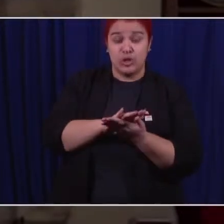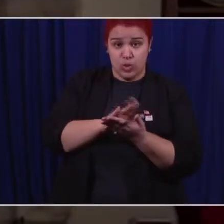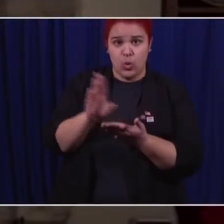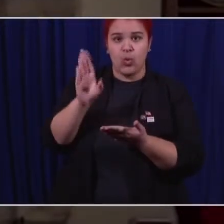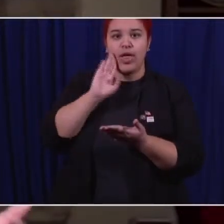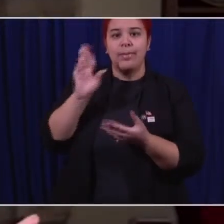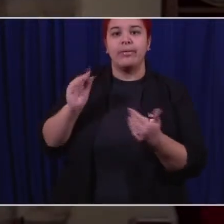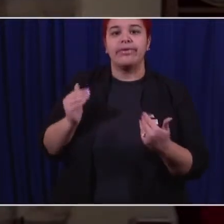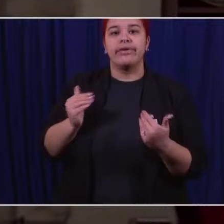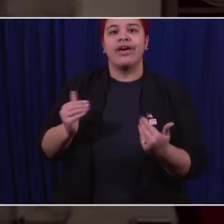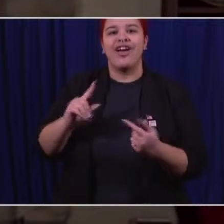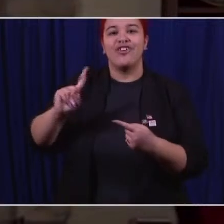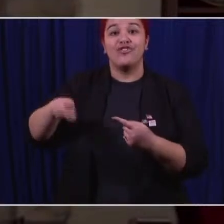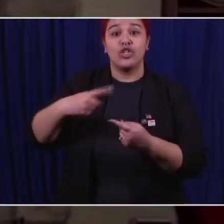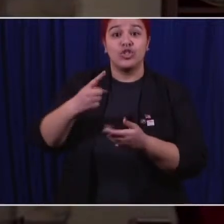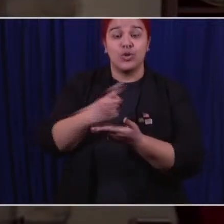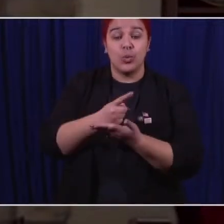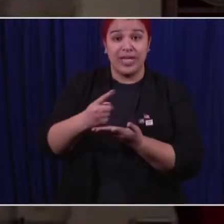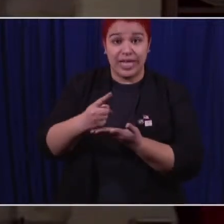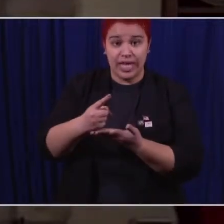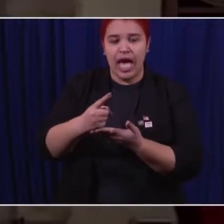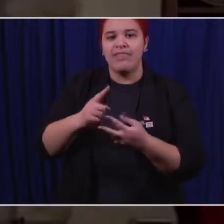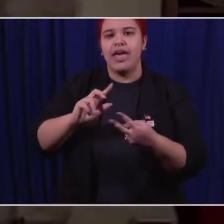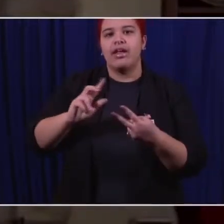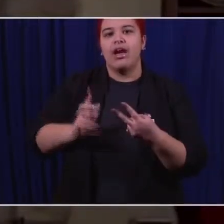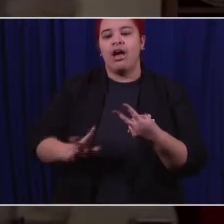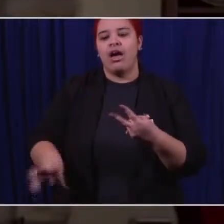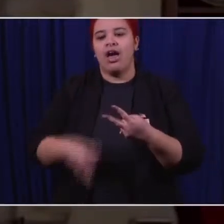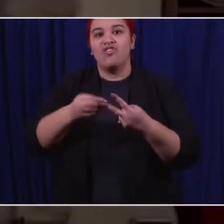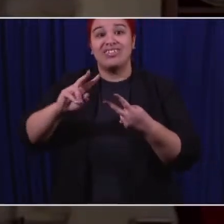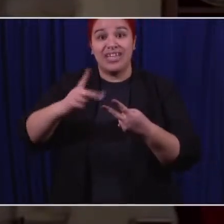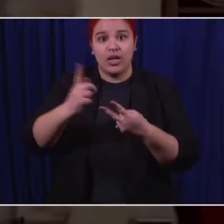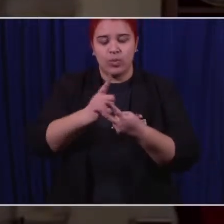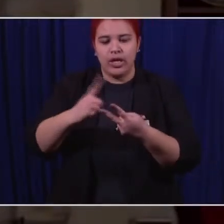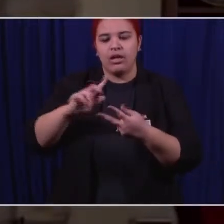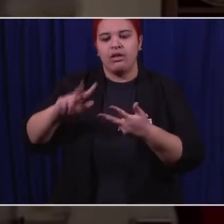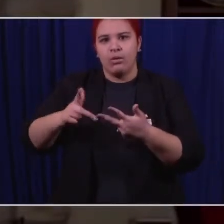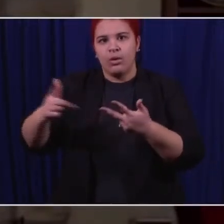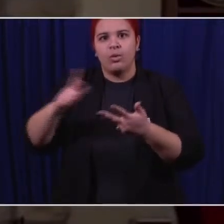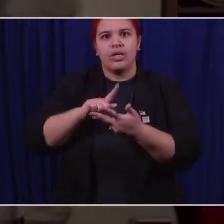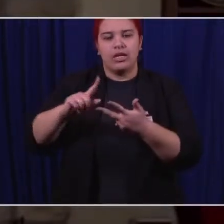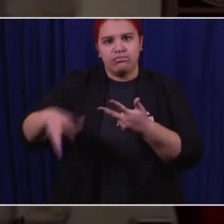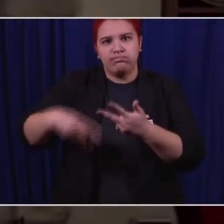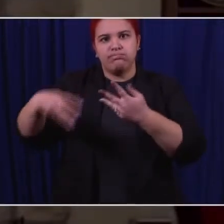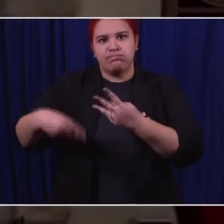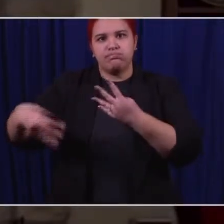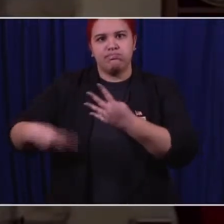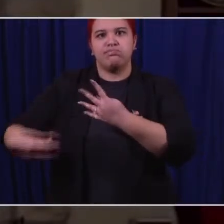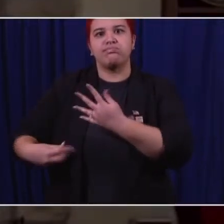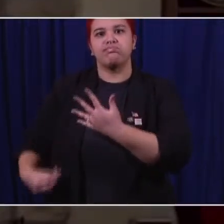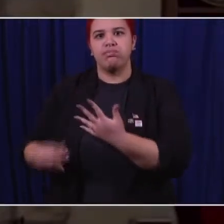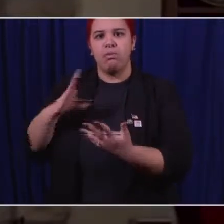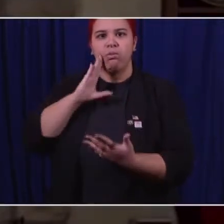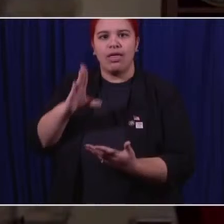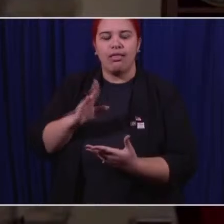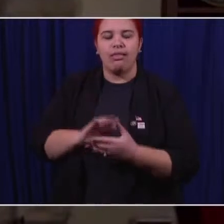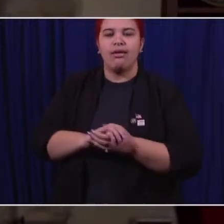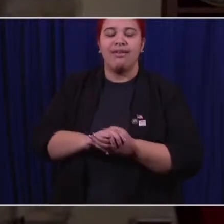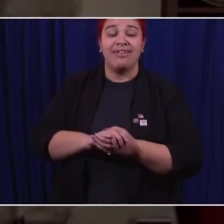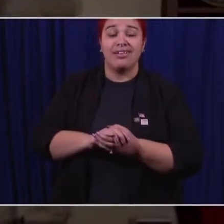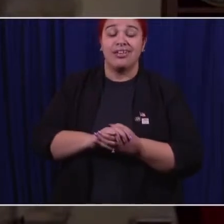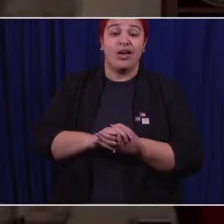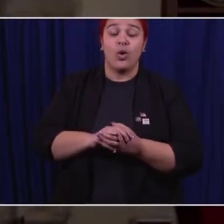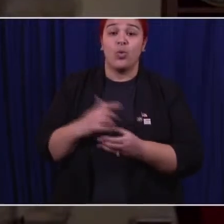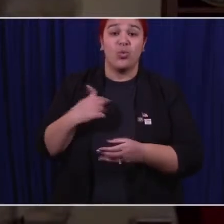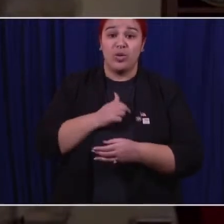and more in the second week, and on and on. And we're going to continue to do everything we can to get these